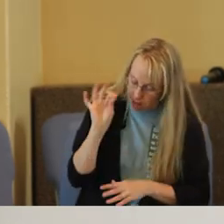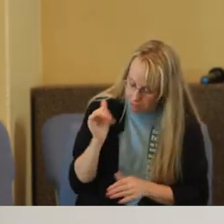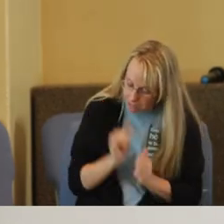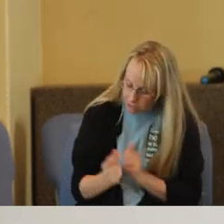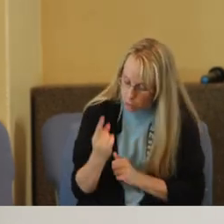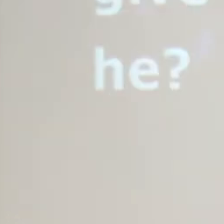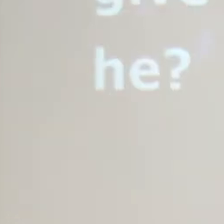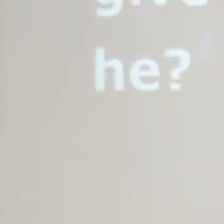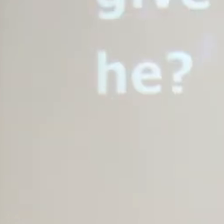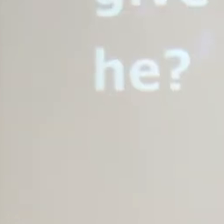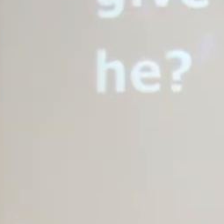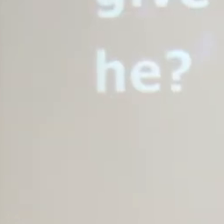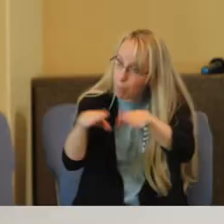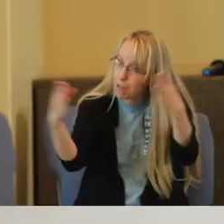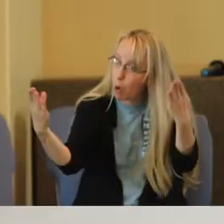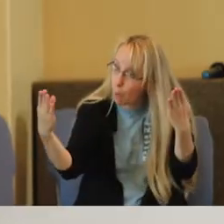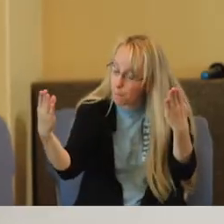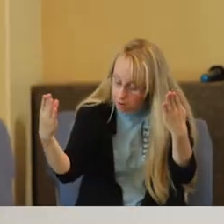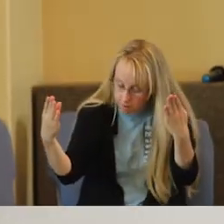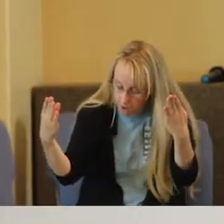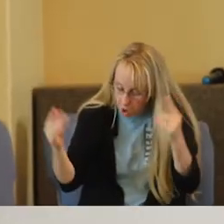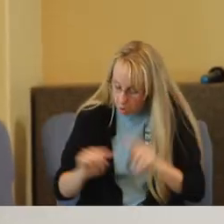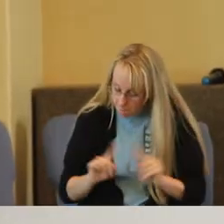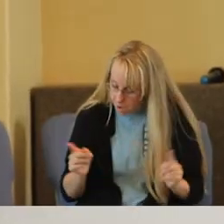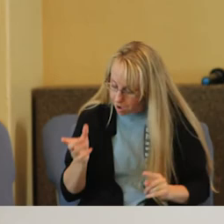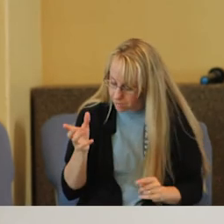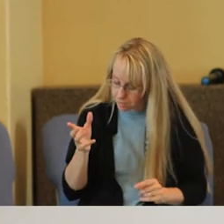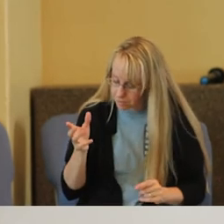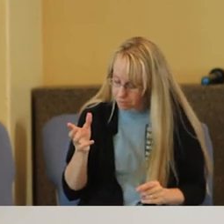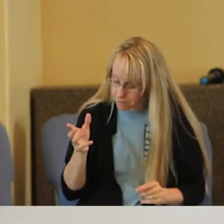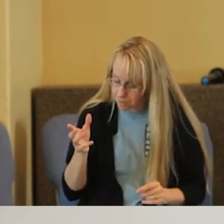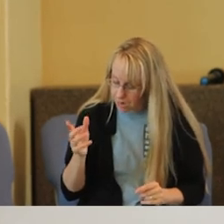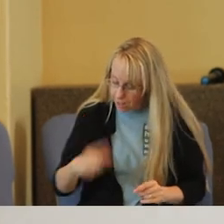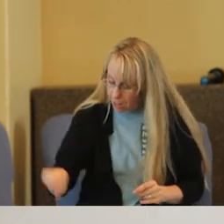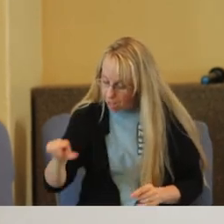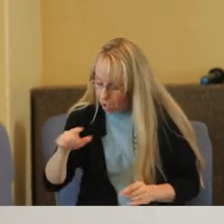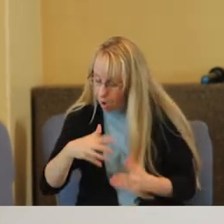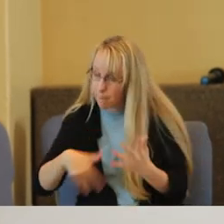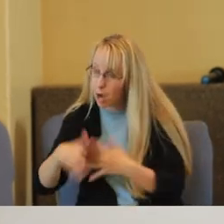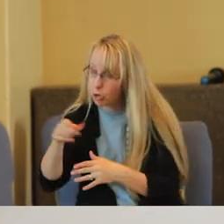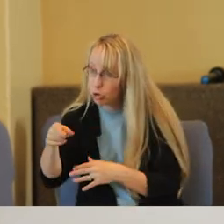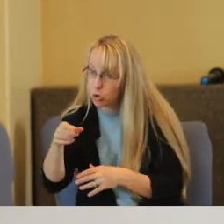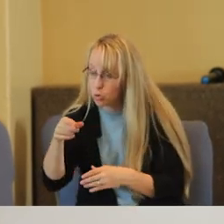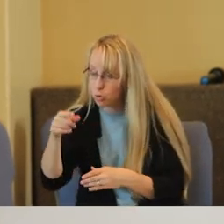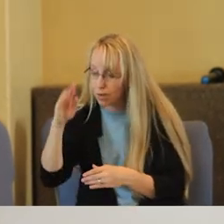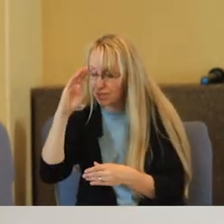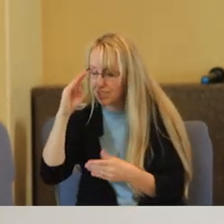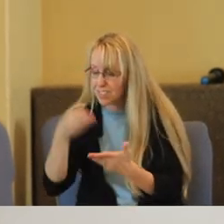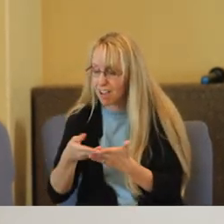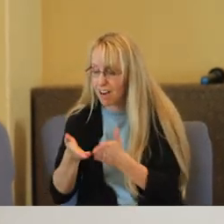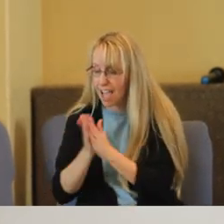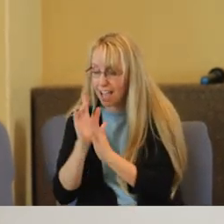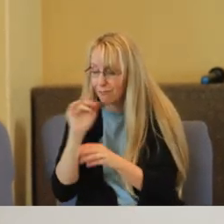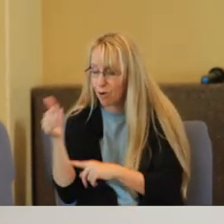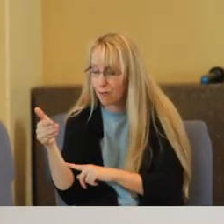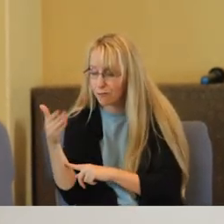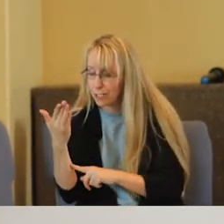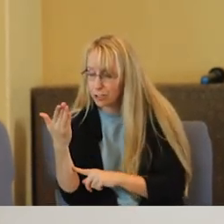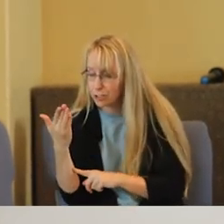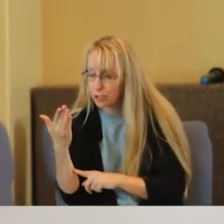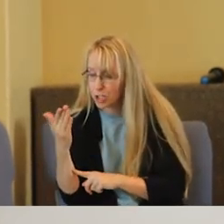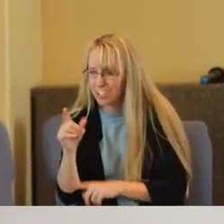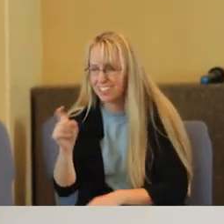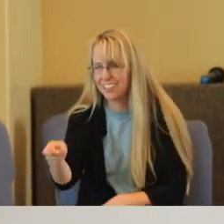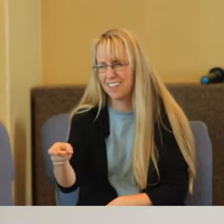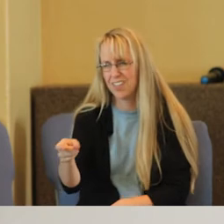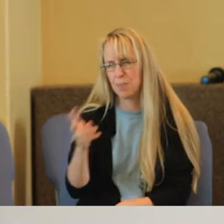knocks it will be opened. What father among you, if his son asks for a fish, will instead of a fish give him a